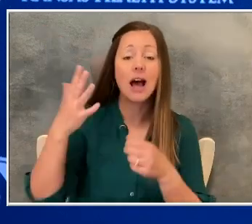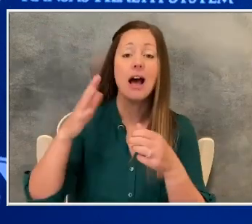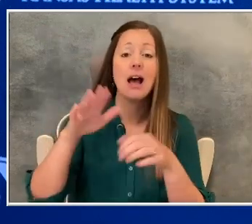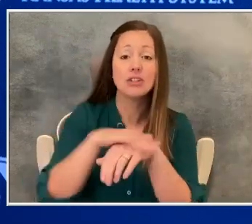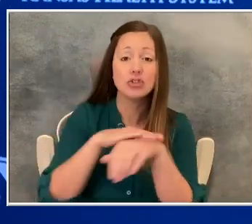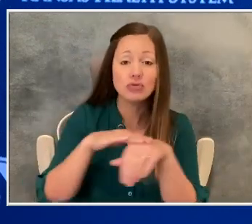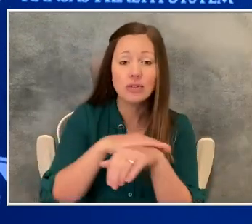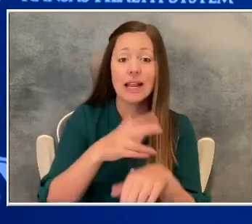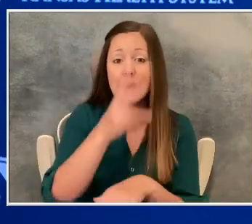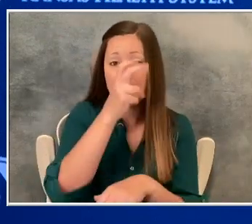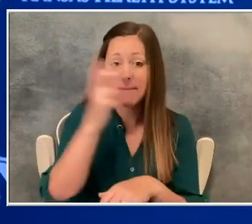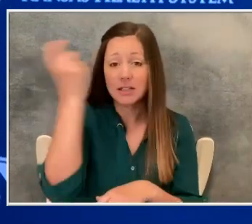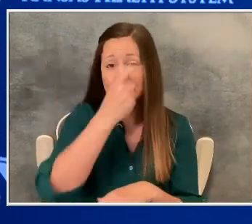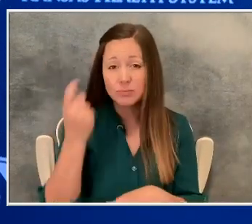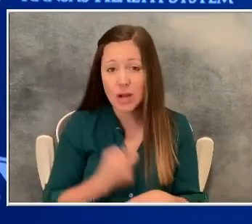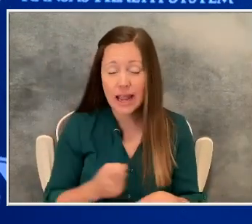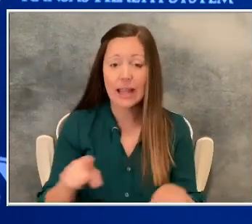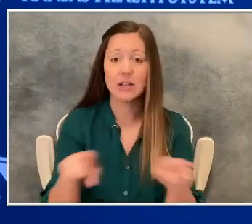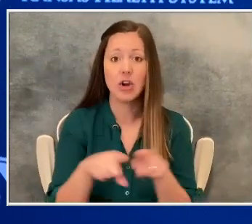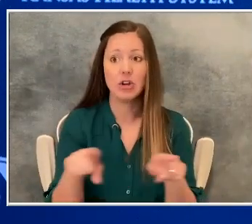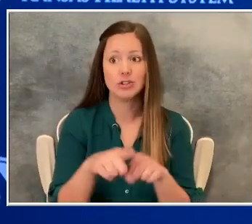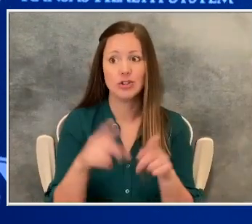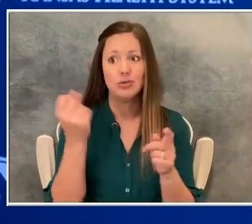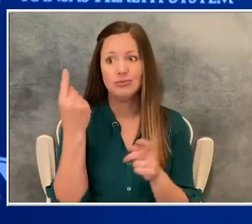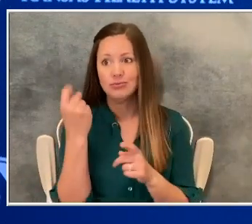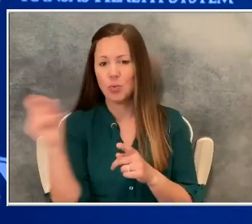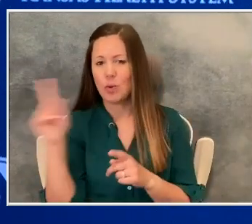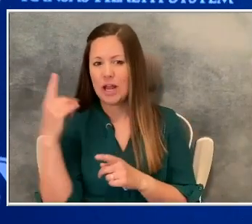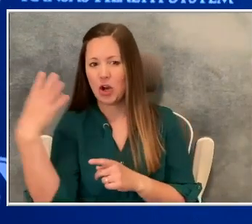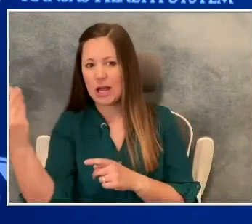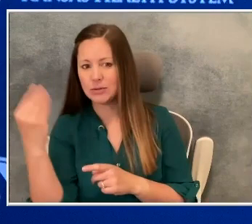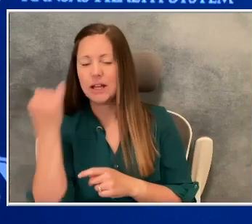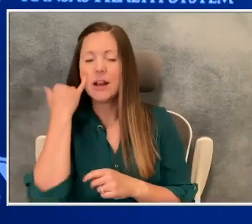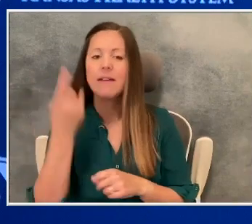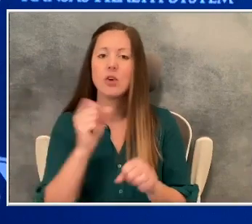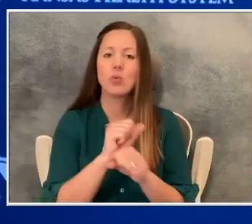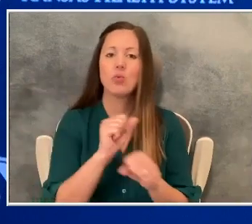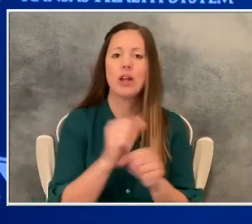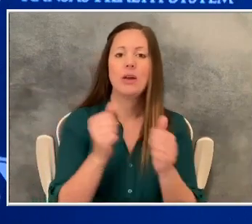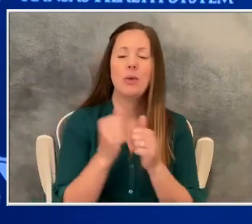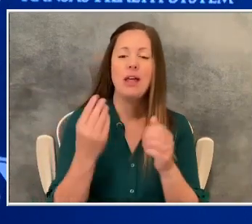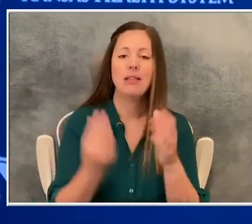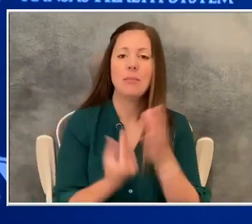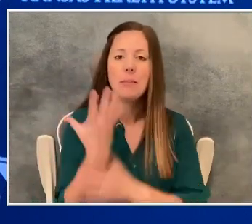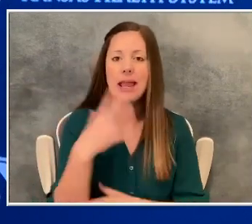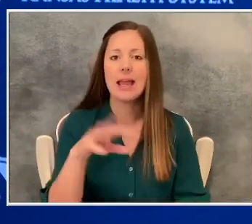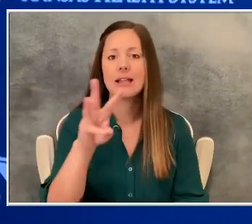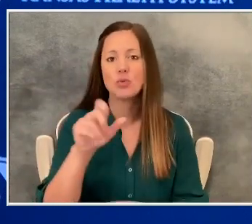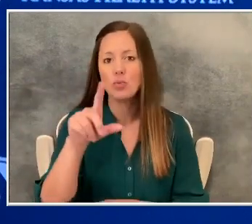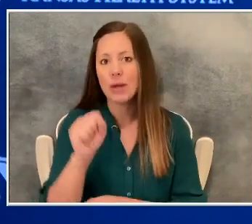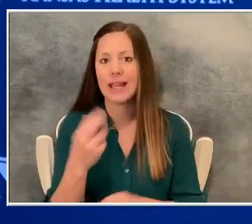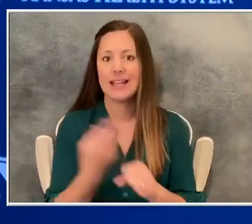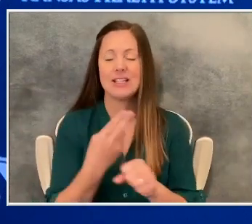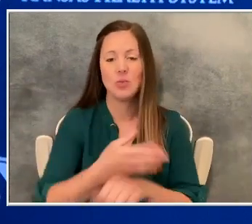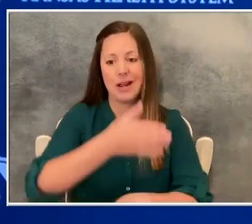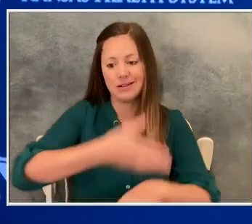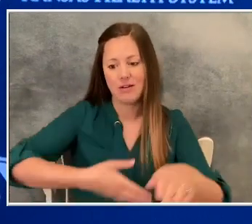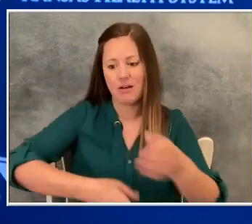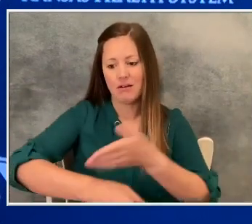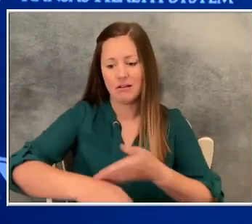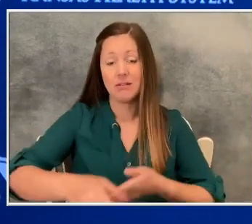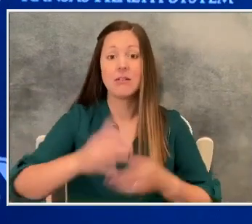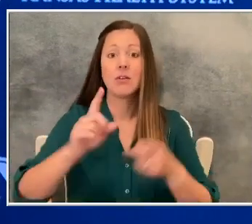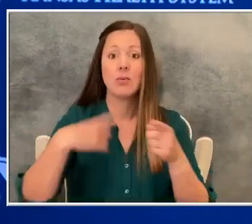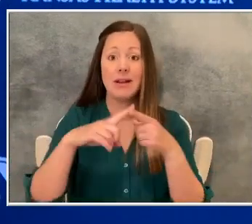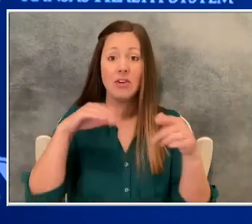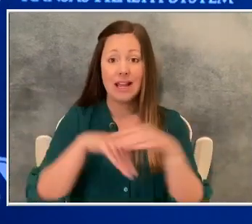course understand where you're going to be at outside if you're working out in the brush and weeds. Wear long clothes, and once you get inside, take those clothes